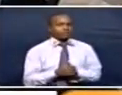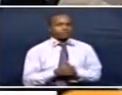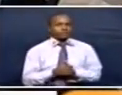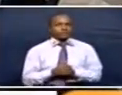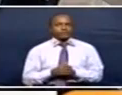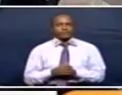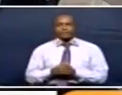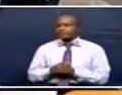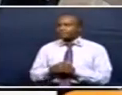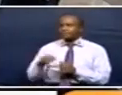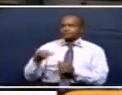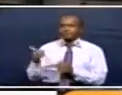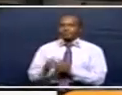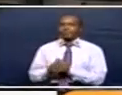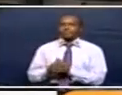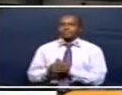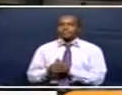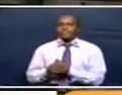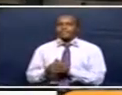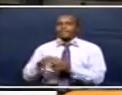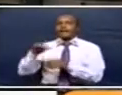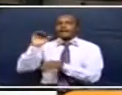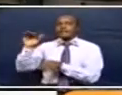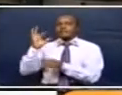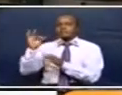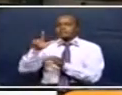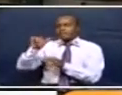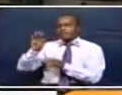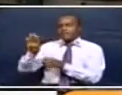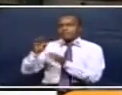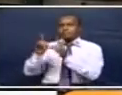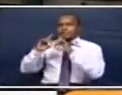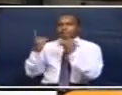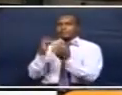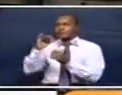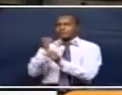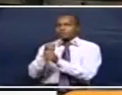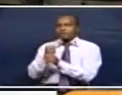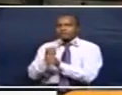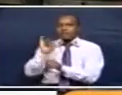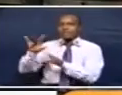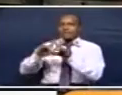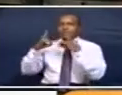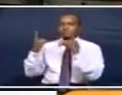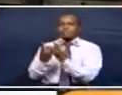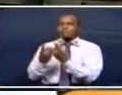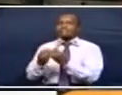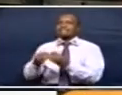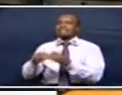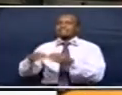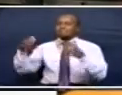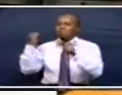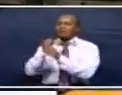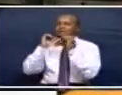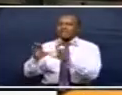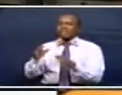Machakos. Kyoko, ask Mutua if the laboratory department is operational. That department is totally dead, and in fact,